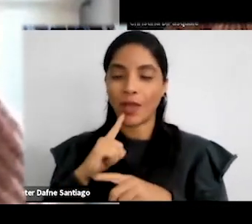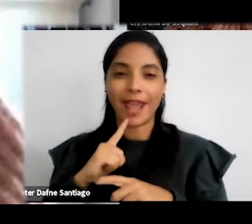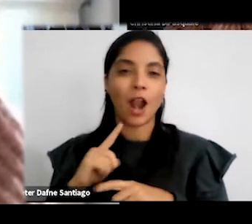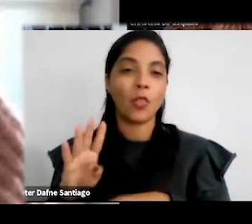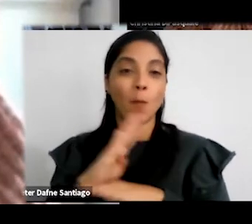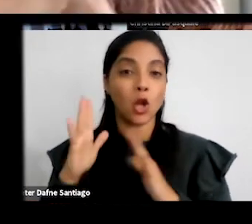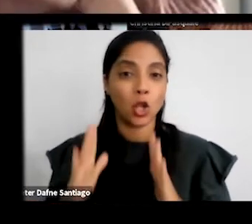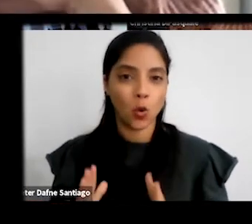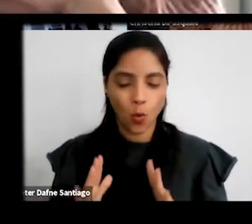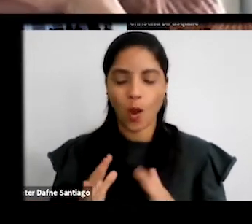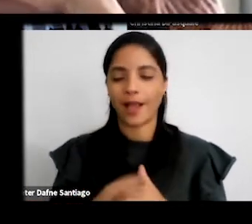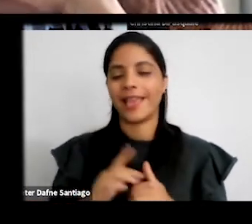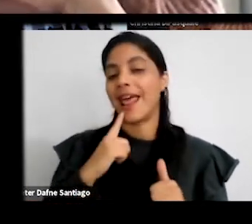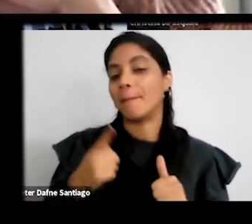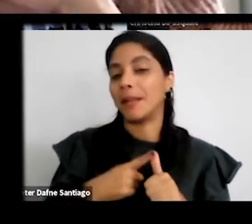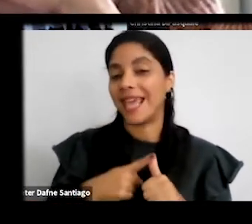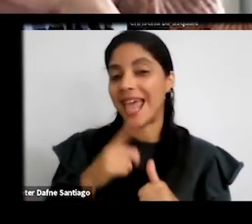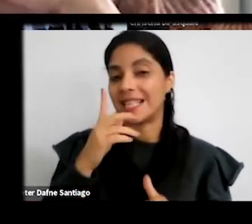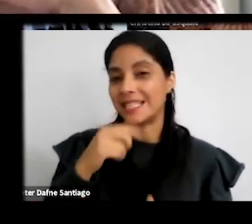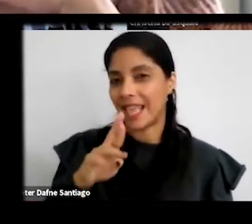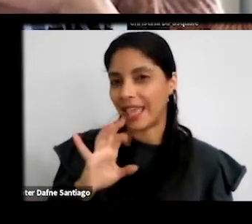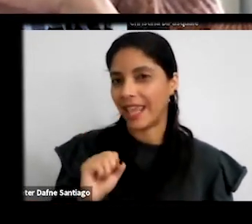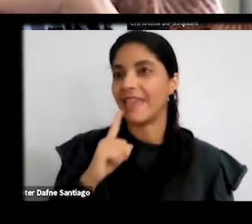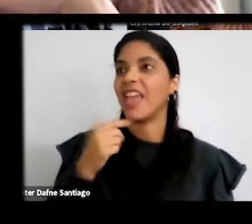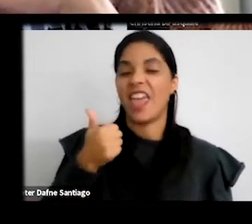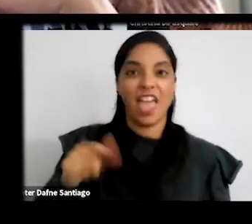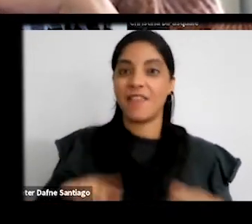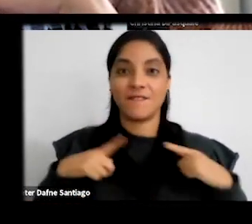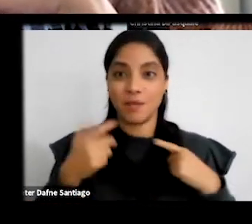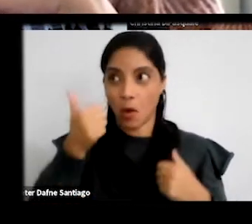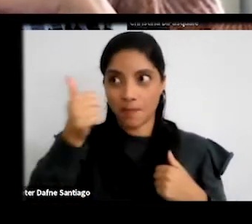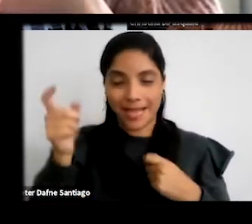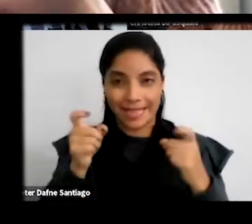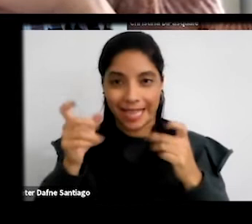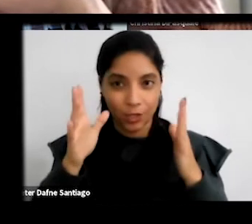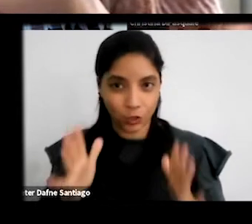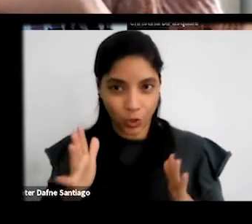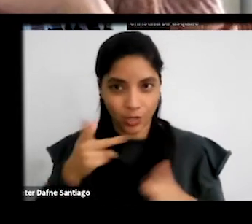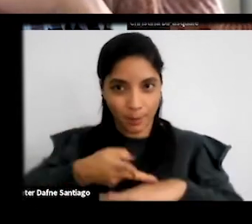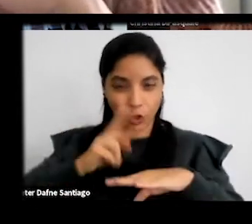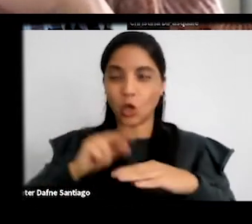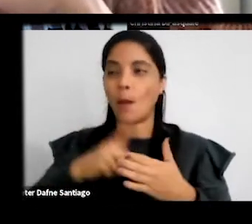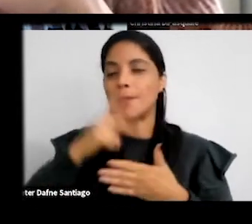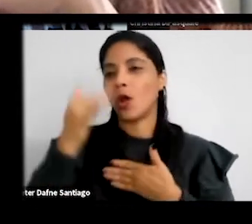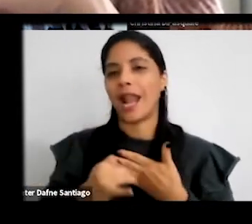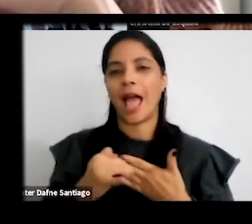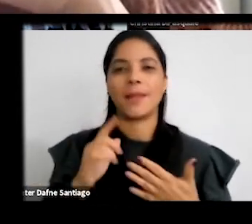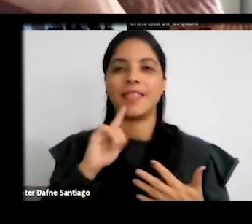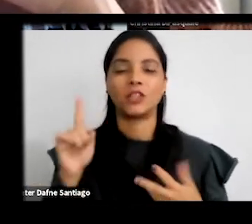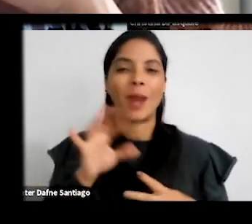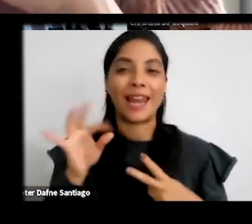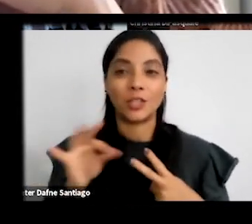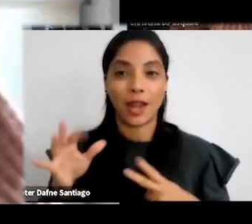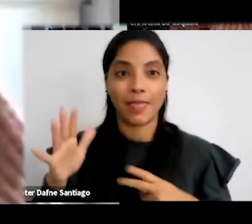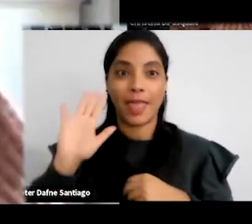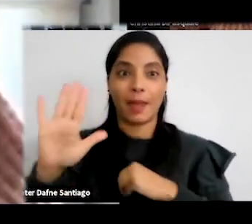broadcast live, direct from Puerto Rico, a program on the island's election returns. And that was completely new, the total